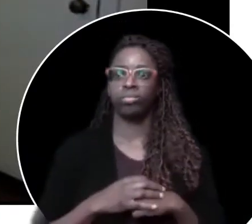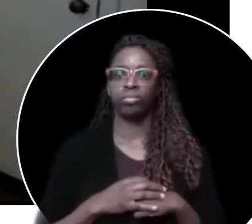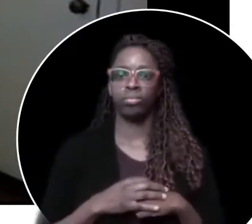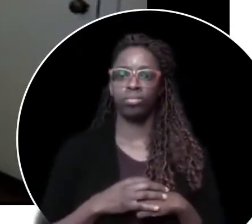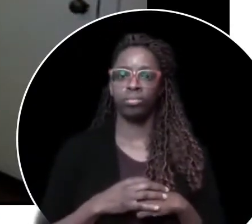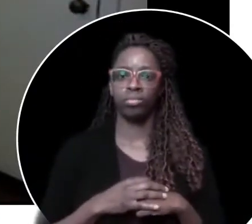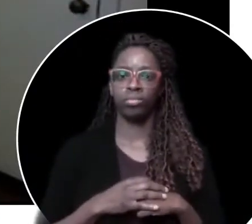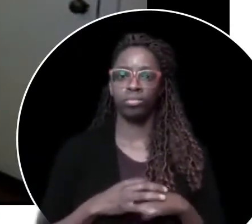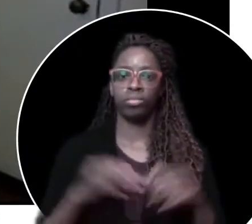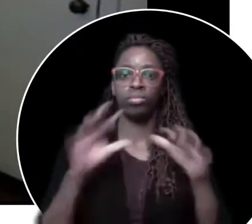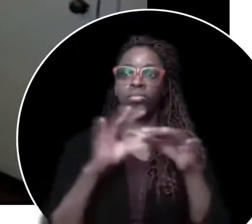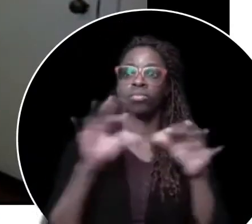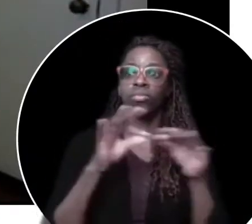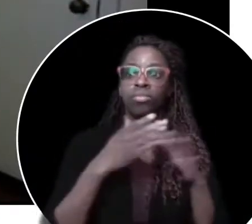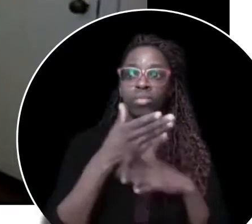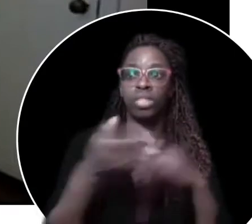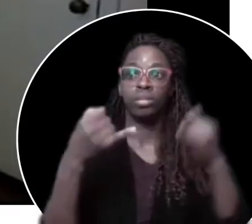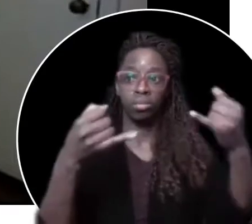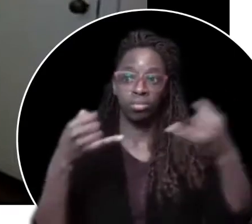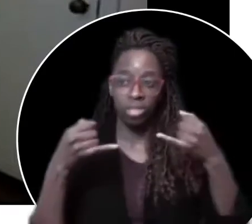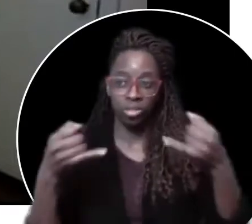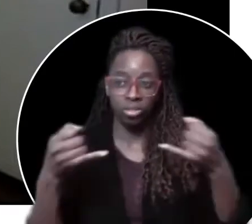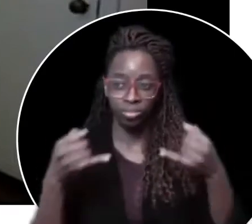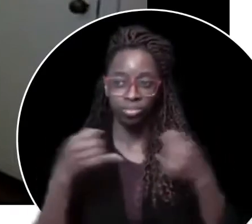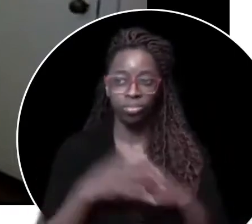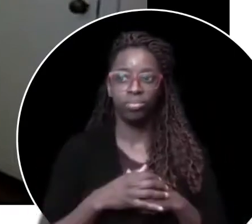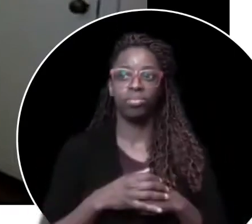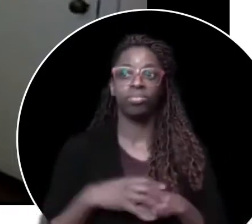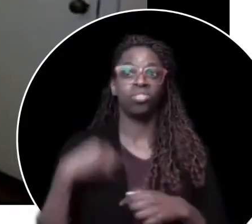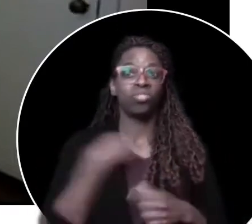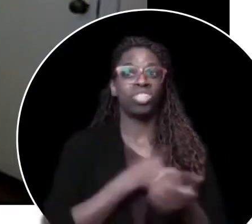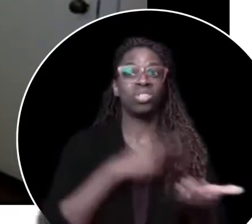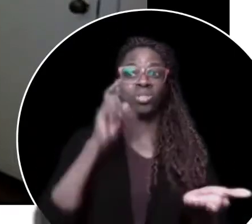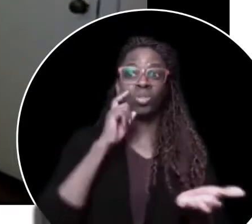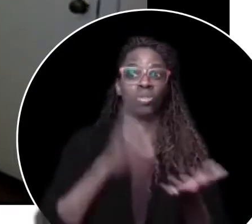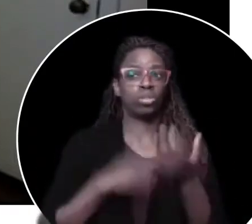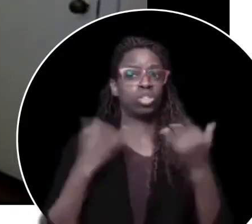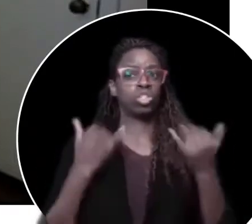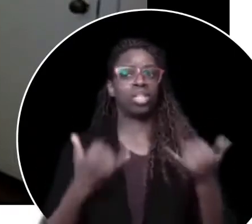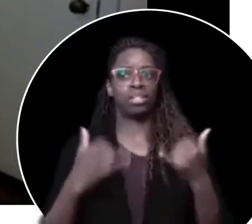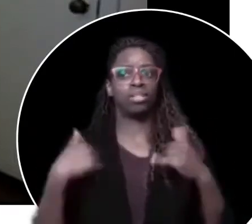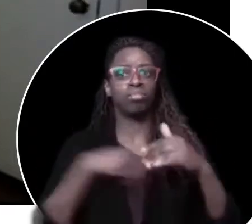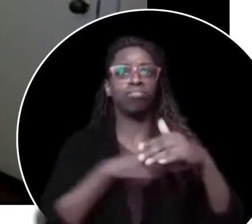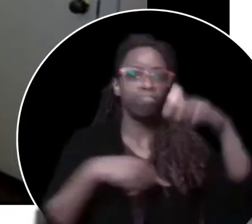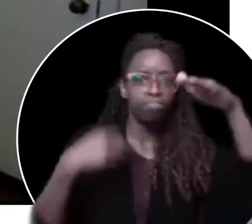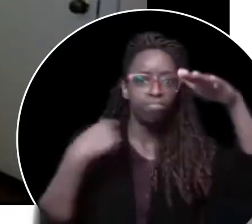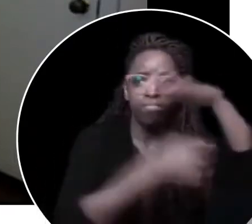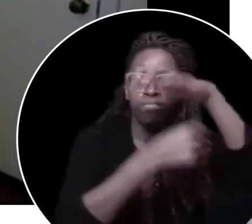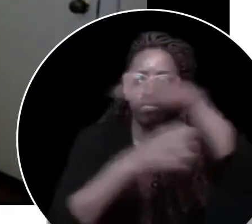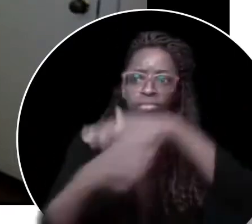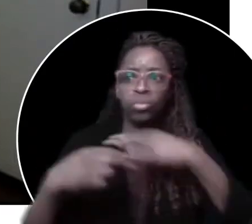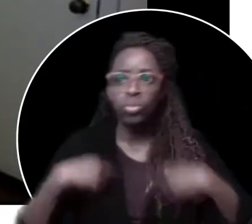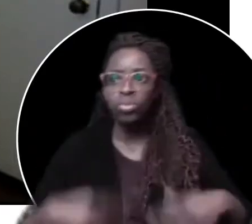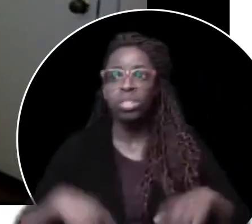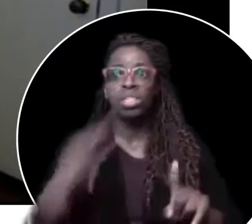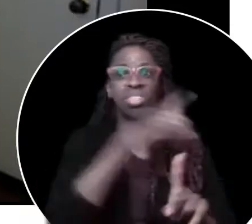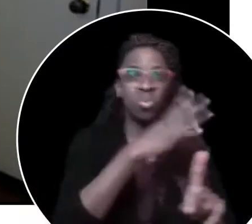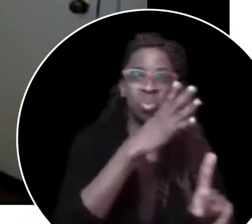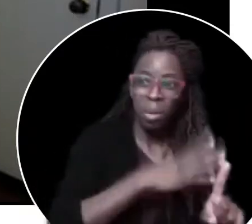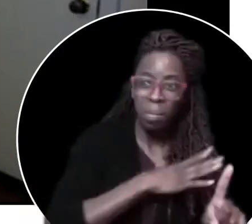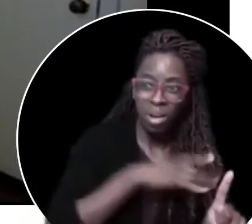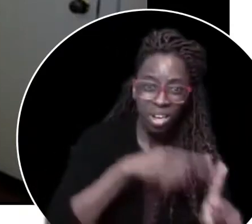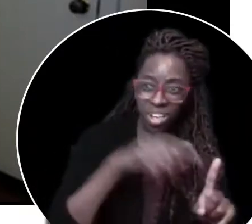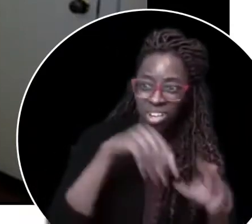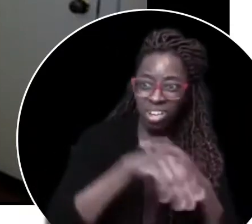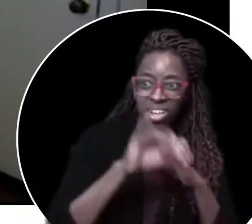violence with human caging, forced sterilizations of women in ICE detention, and countless people who have